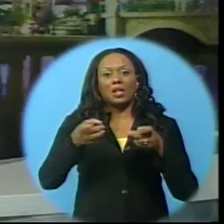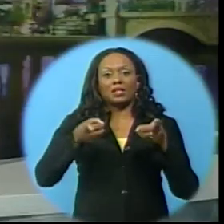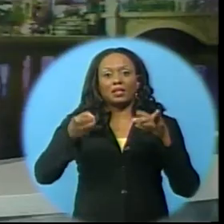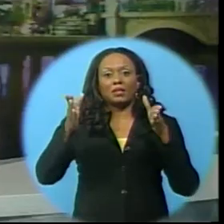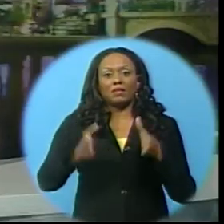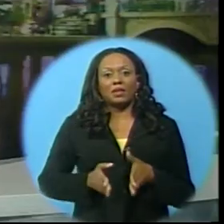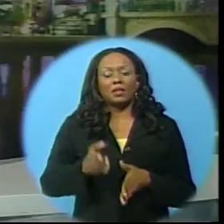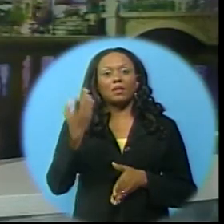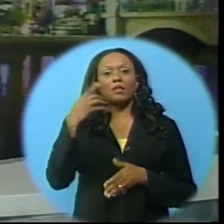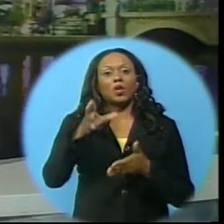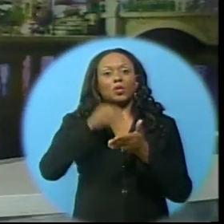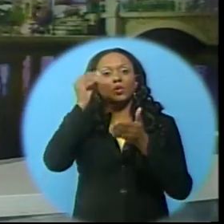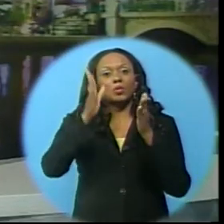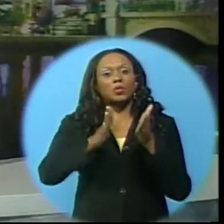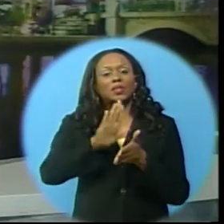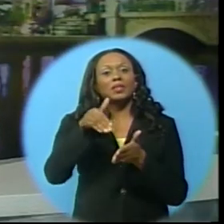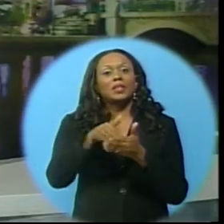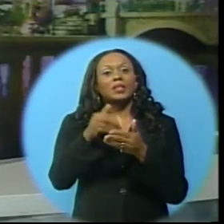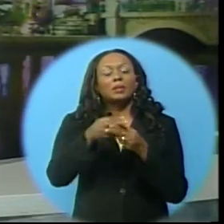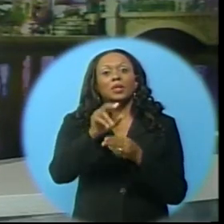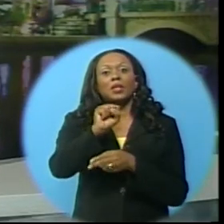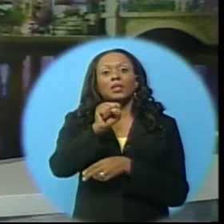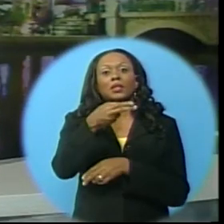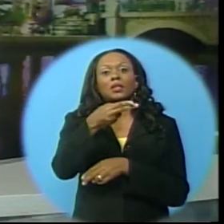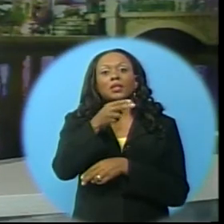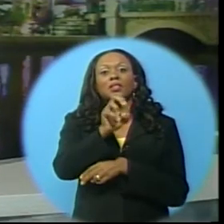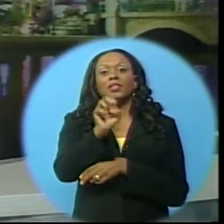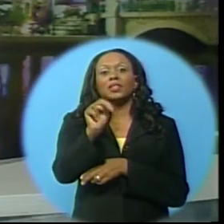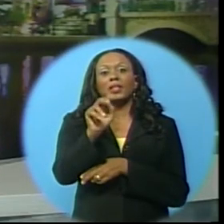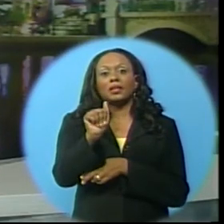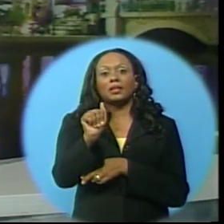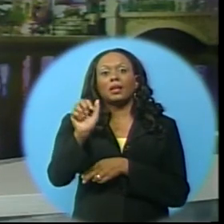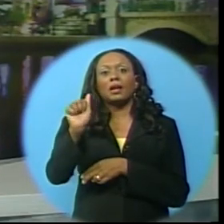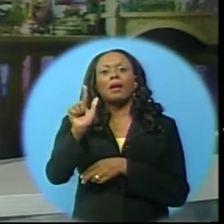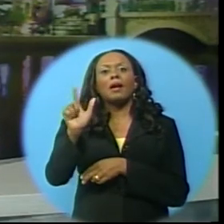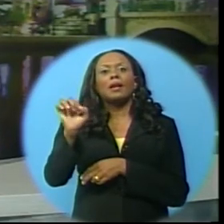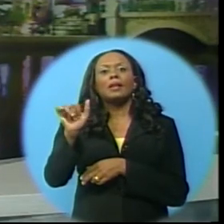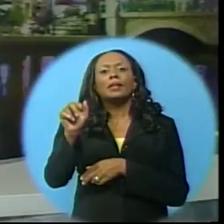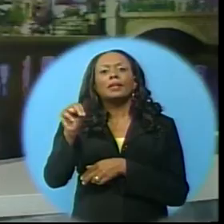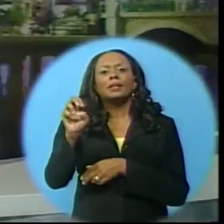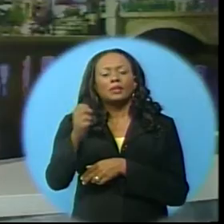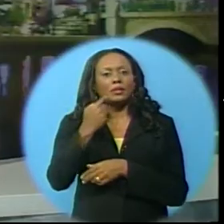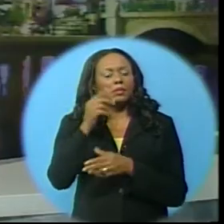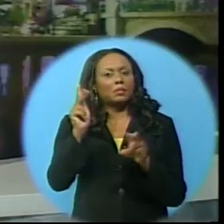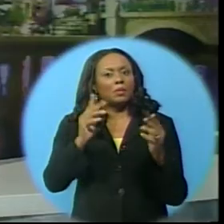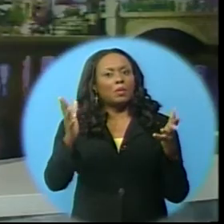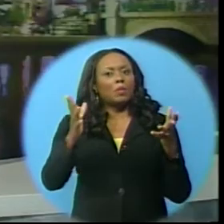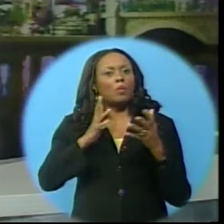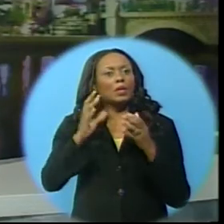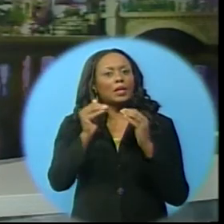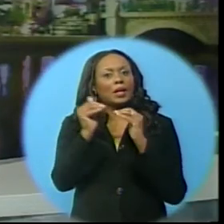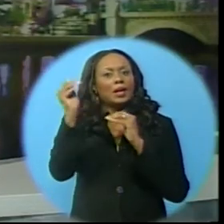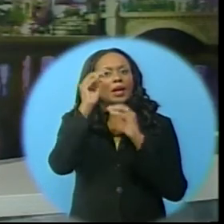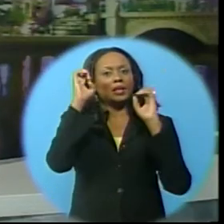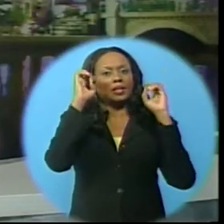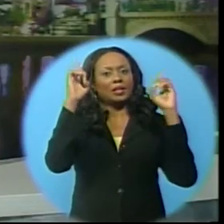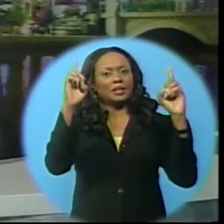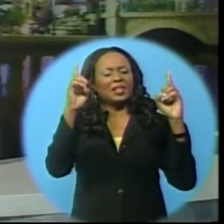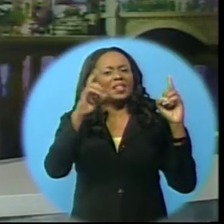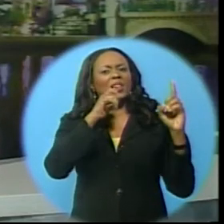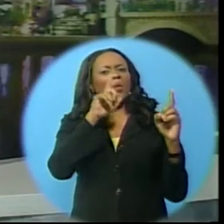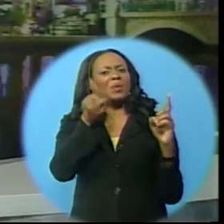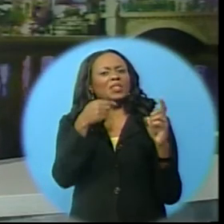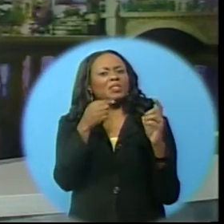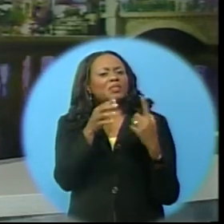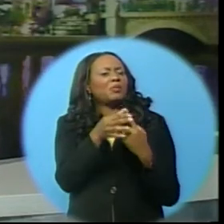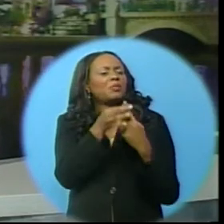Meanwhile, Managing Director of the Student Centre, Sheena Aline, said the major step to pursue higher education was not just a case of simply